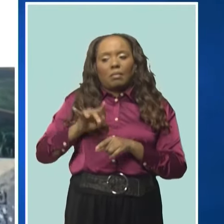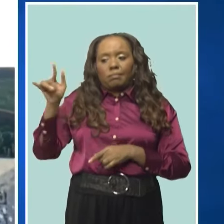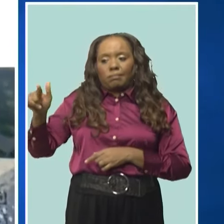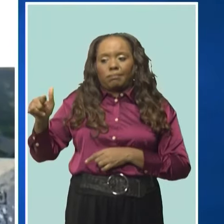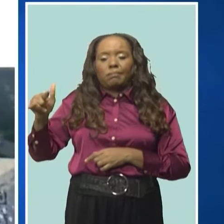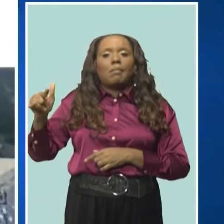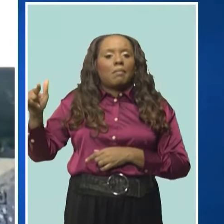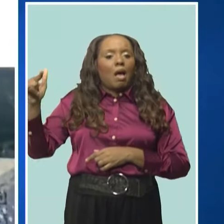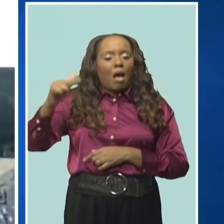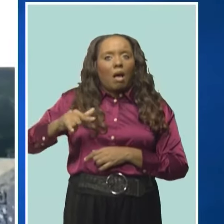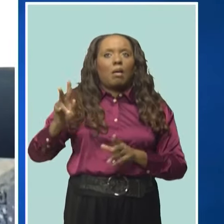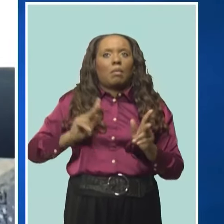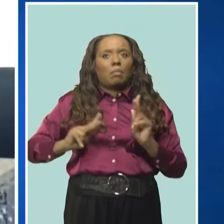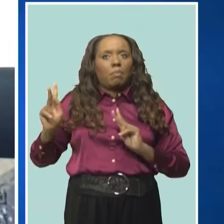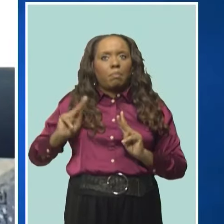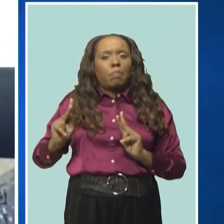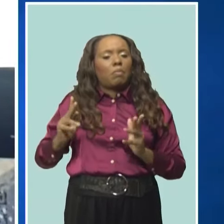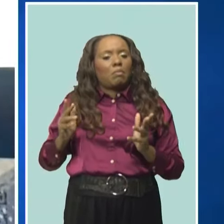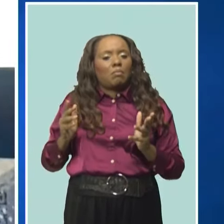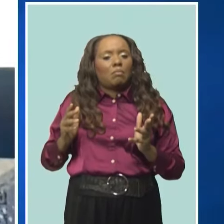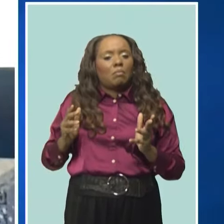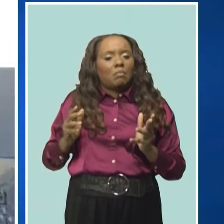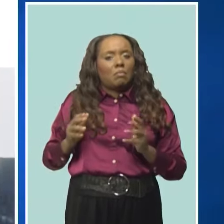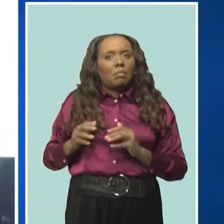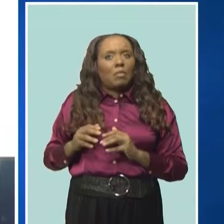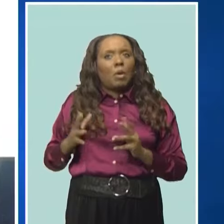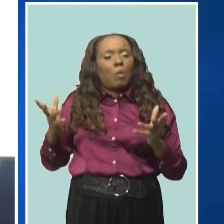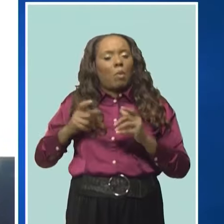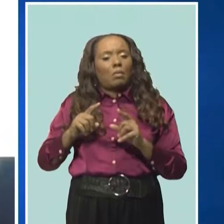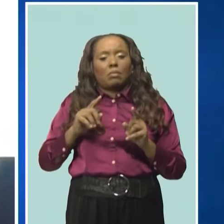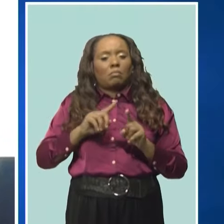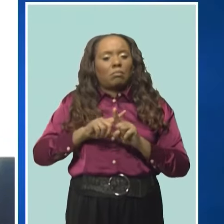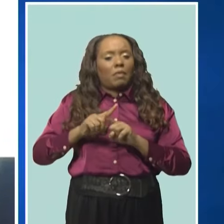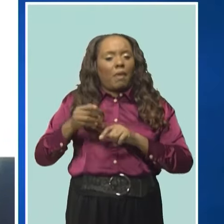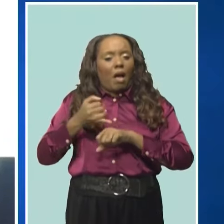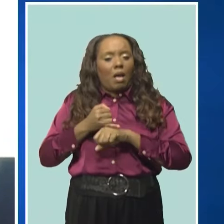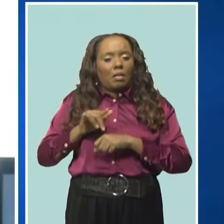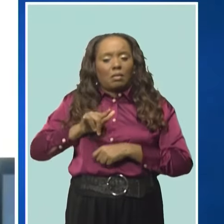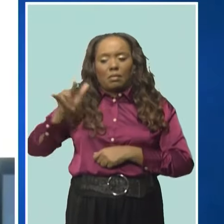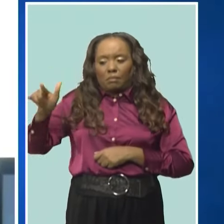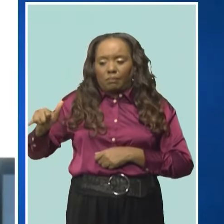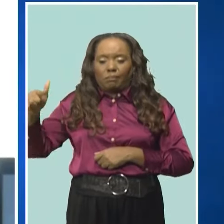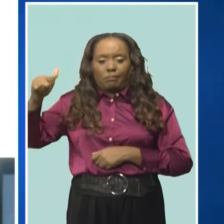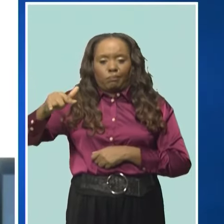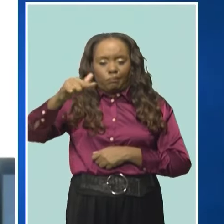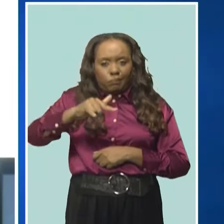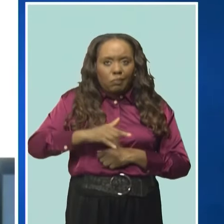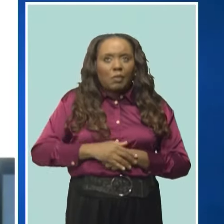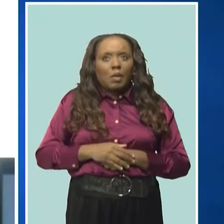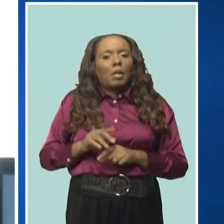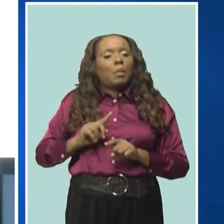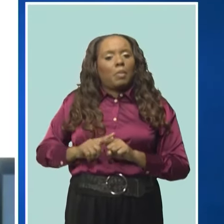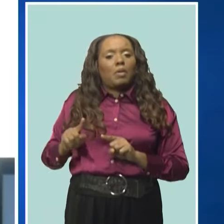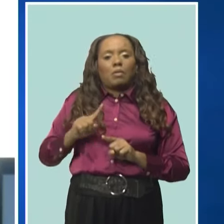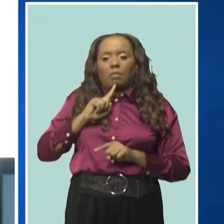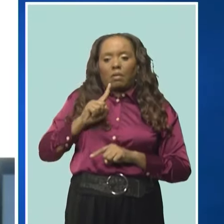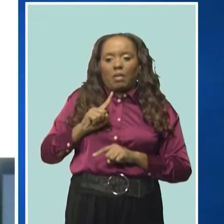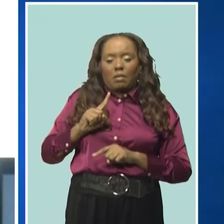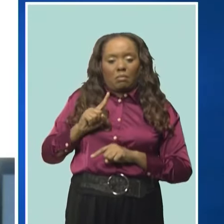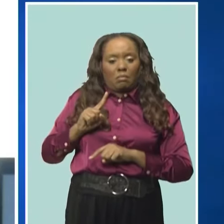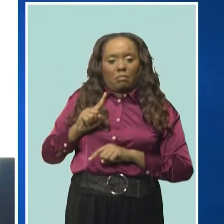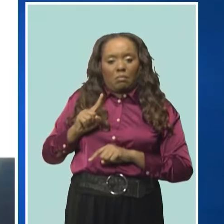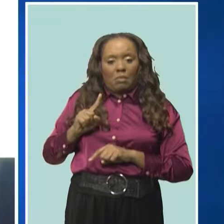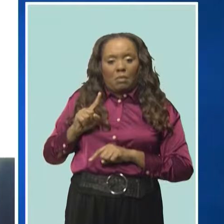those traveling or island hopping. We will continue working to connect Grenada and Barbados with more